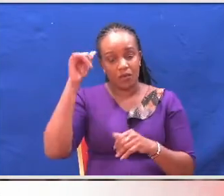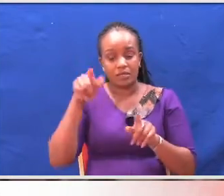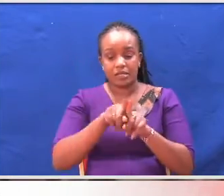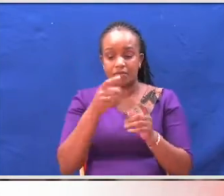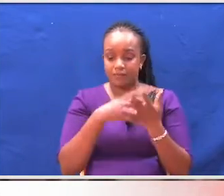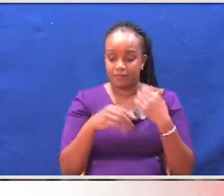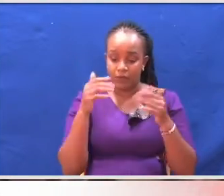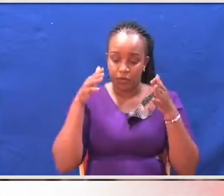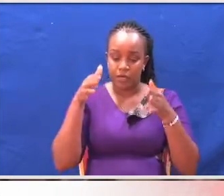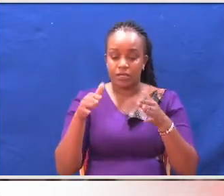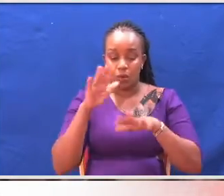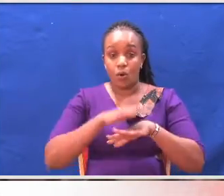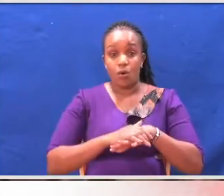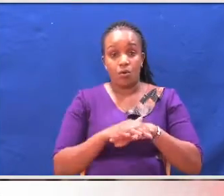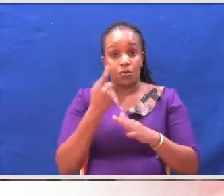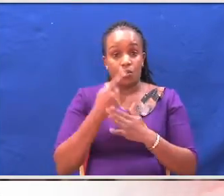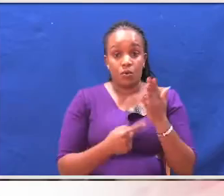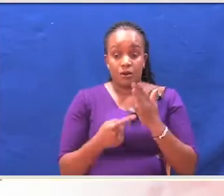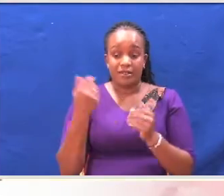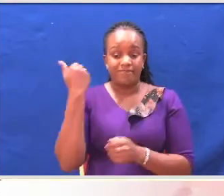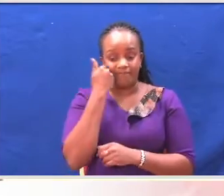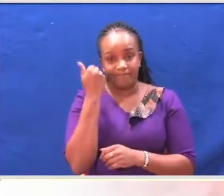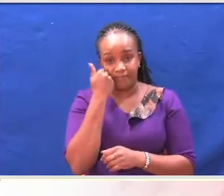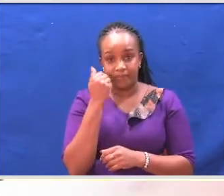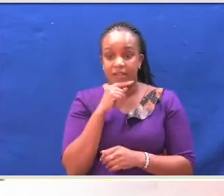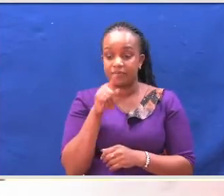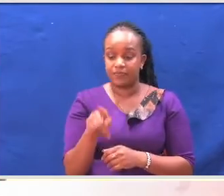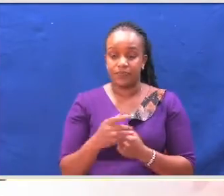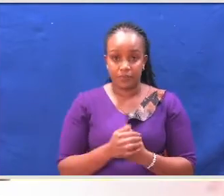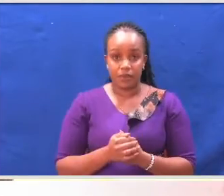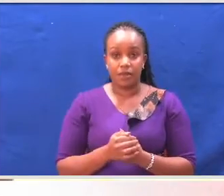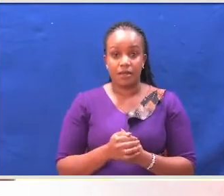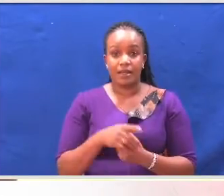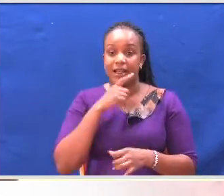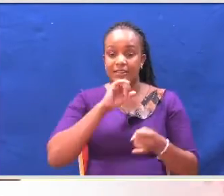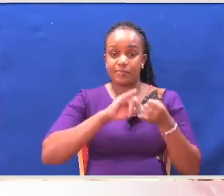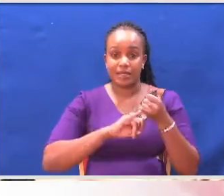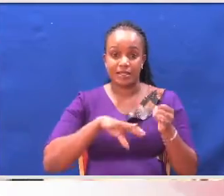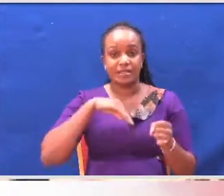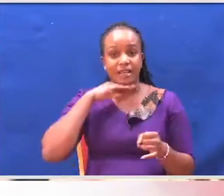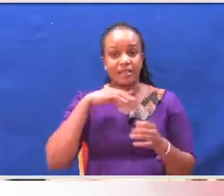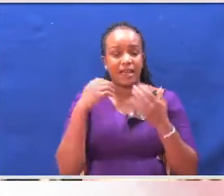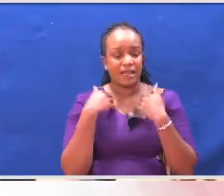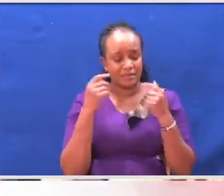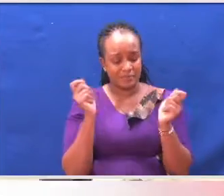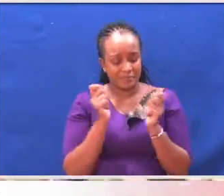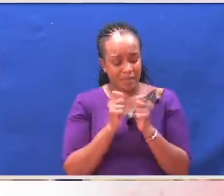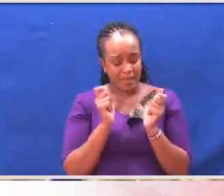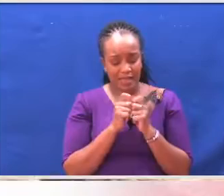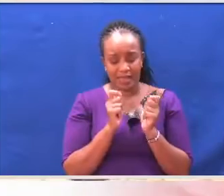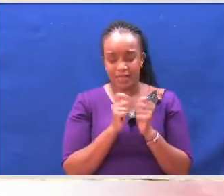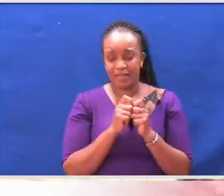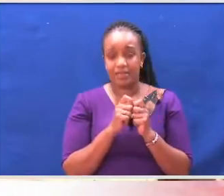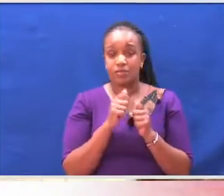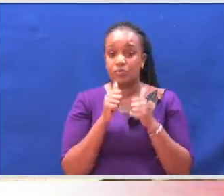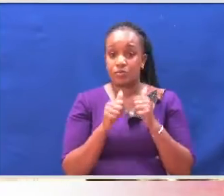yote. Hata saizi ukiangalia kwa hii boma uwezi uona kuku. She says her husband's death has left behind a scar and a void that nobody can